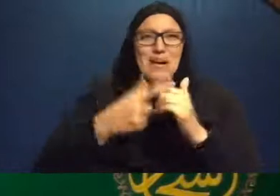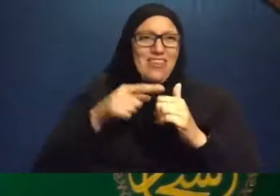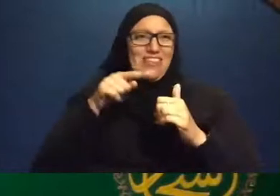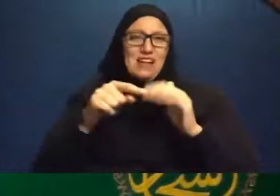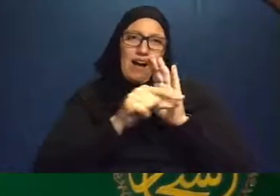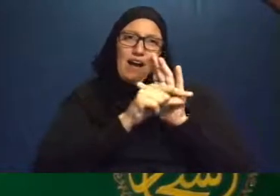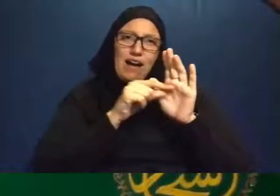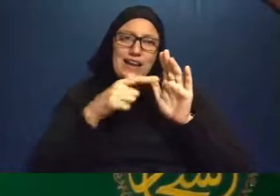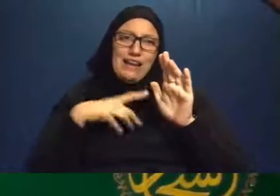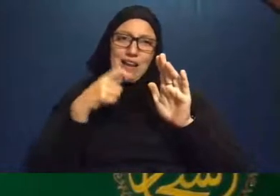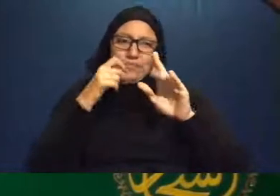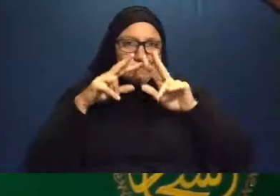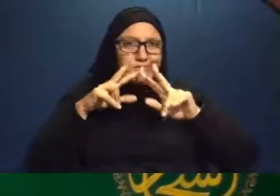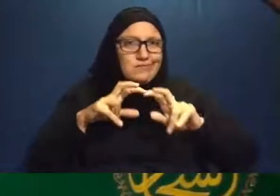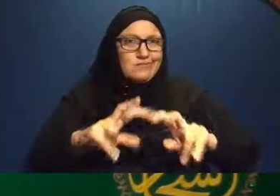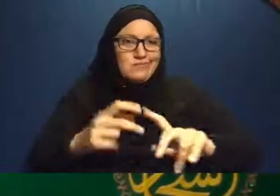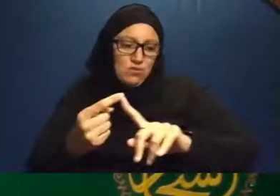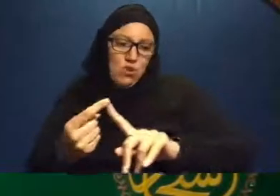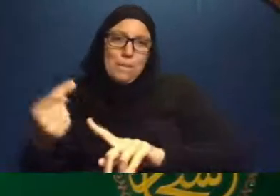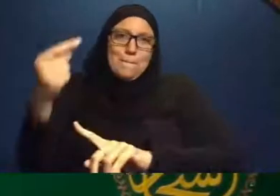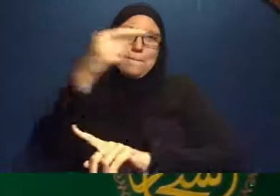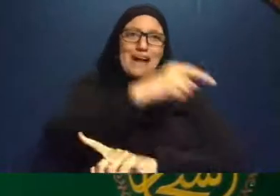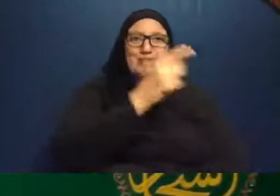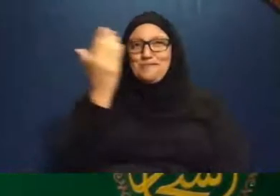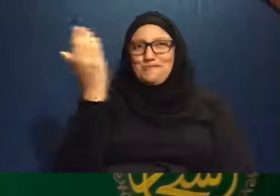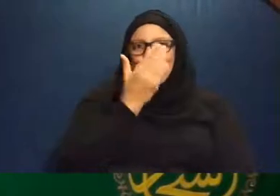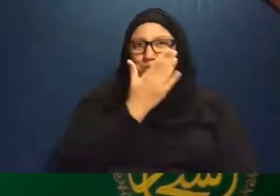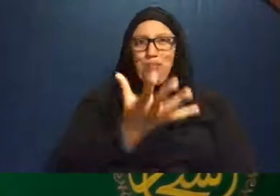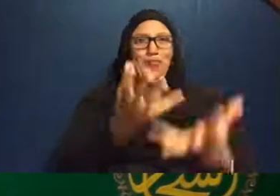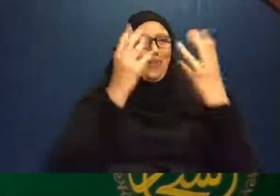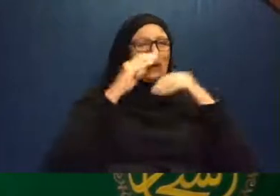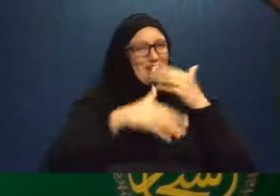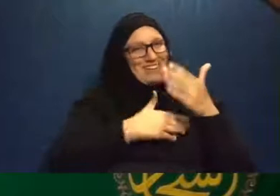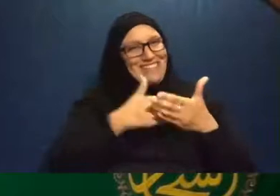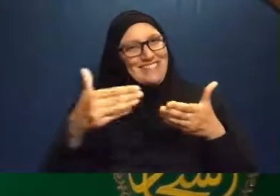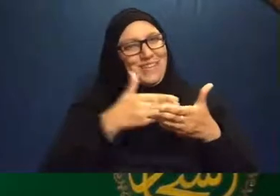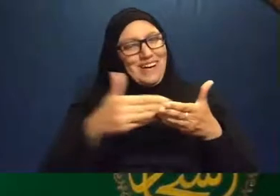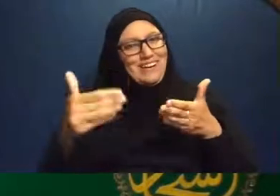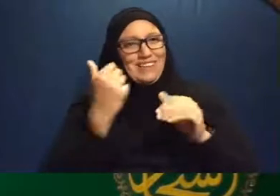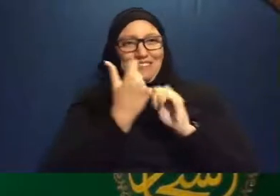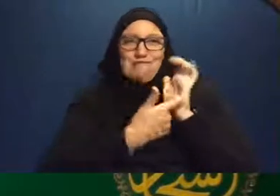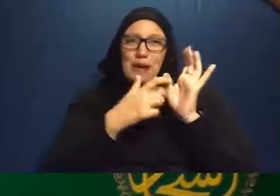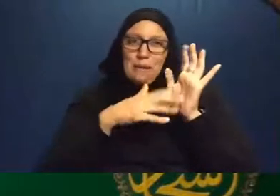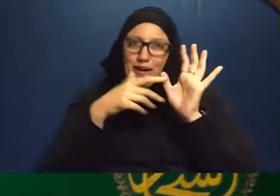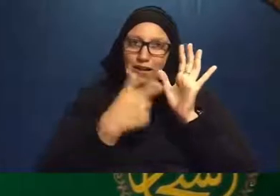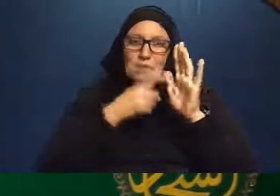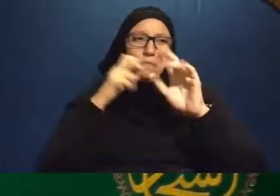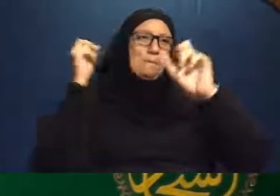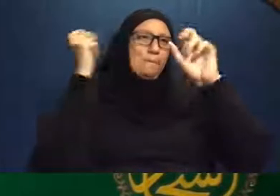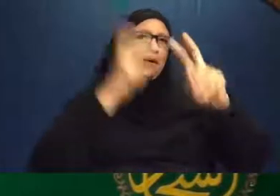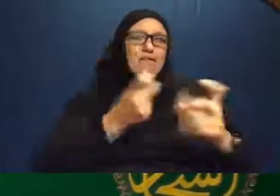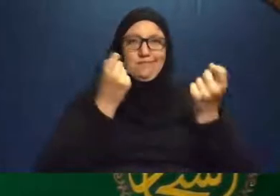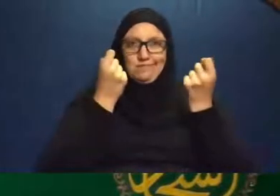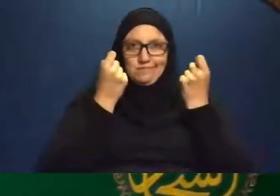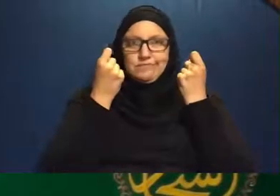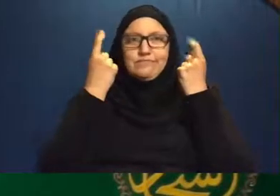the ayah, it needs a little bit of detour. We need to go back to school, attend the grammar school, grammar class, and then come back